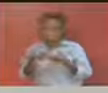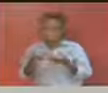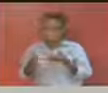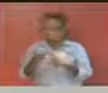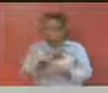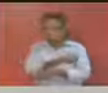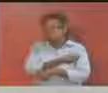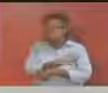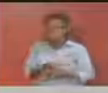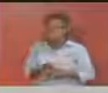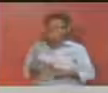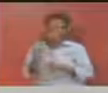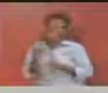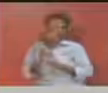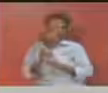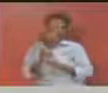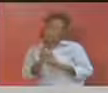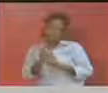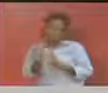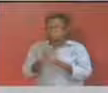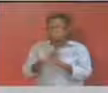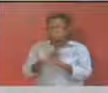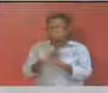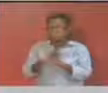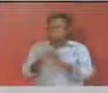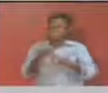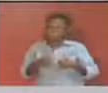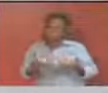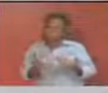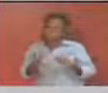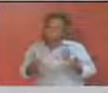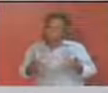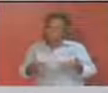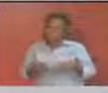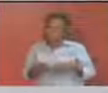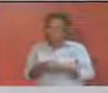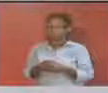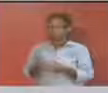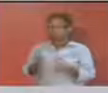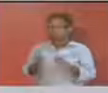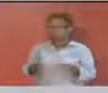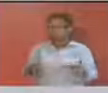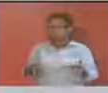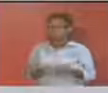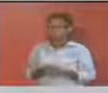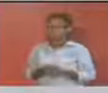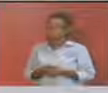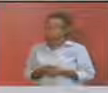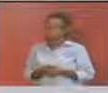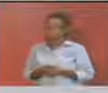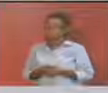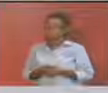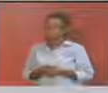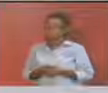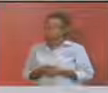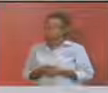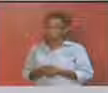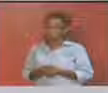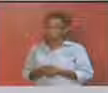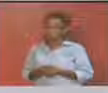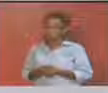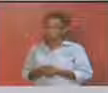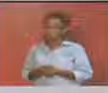that position. But for now, the position remains the same. So the third question is to me, although the CMO answered it, from